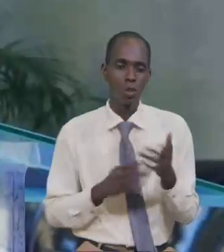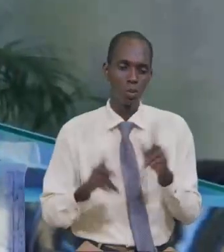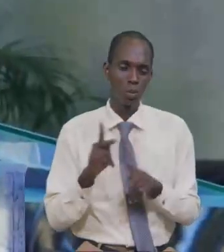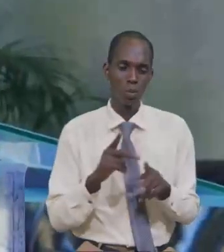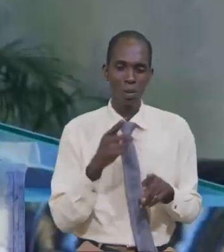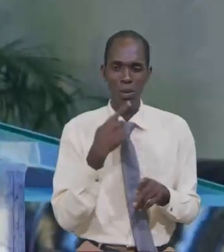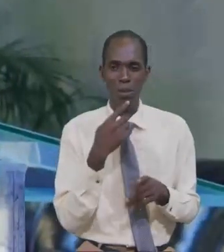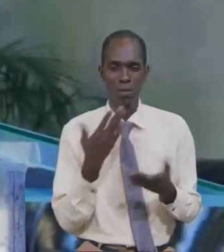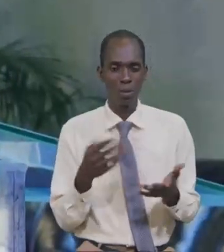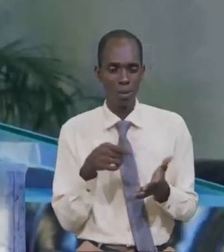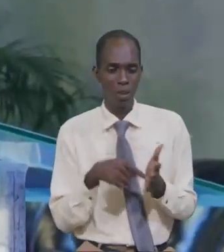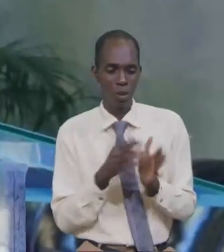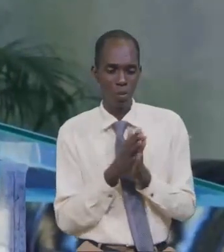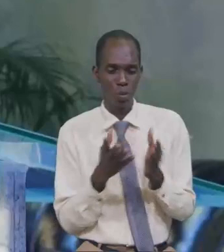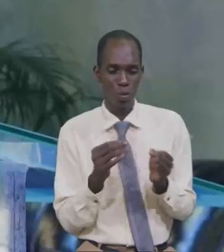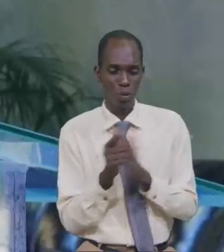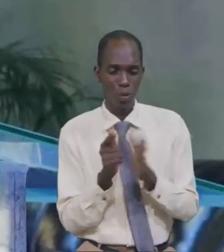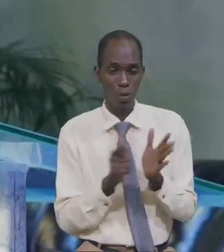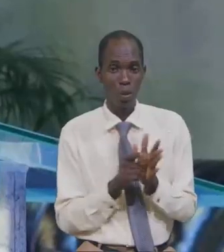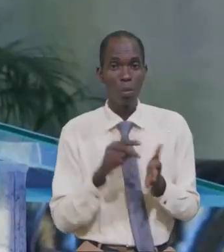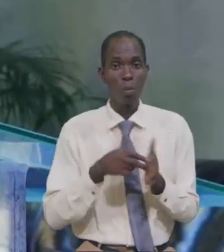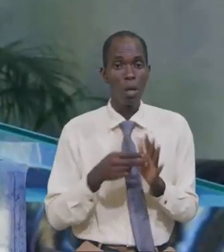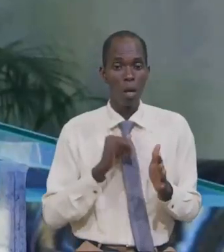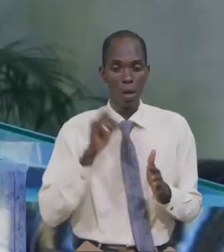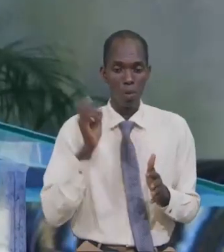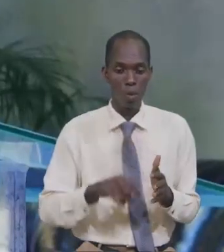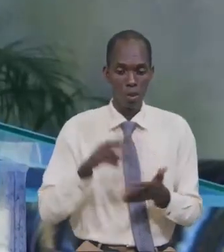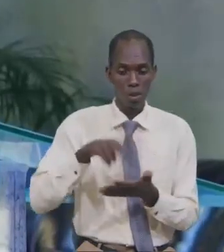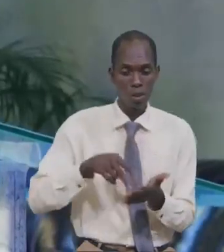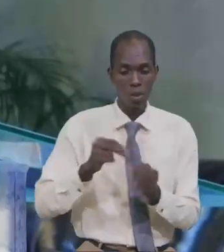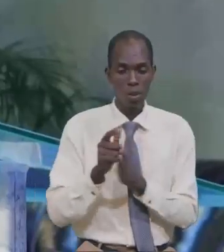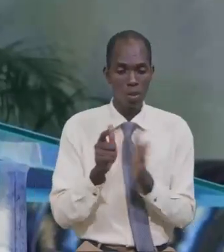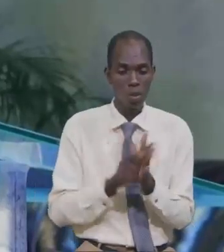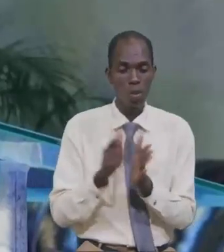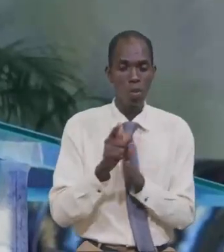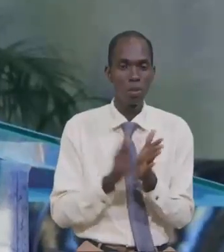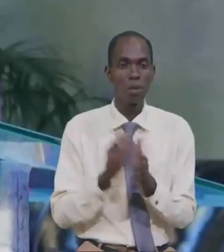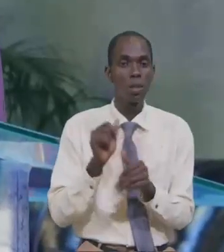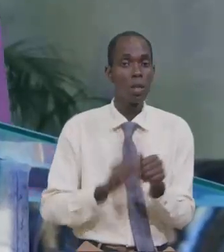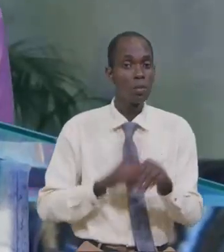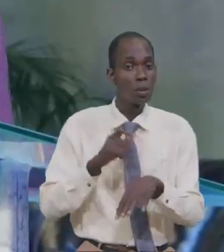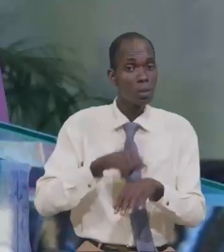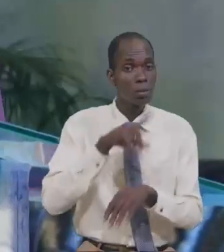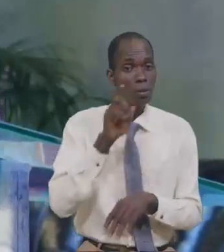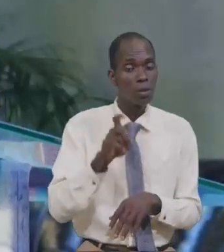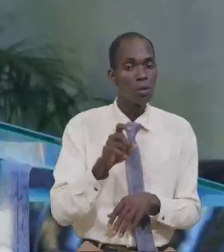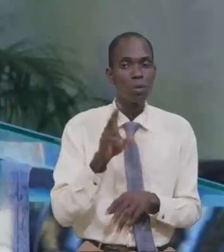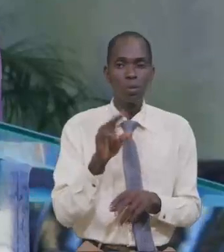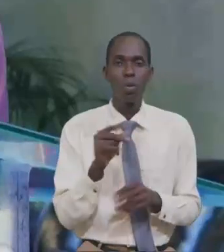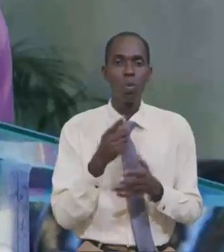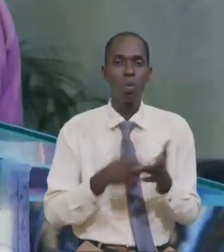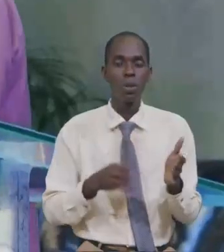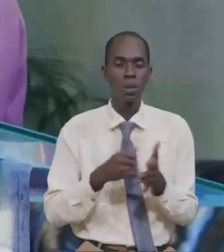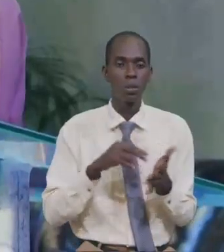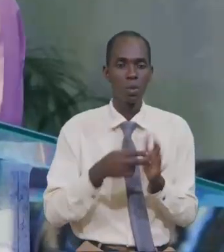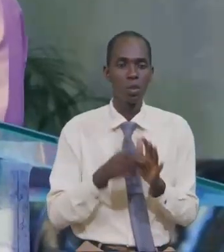you've got a new computer. You've got a new car. You've got a new piece of